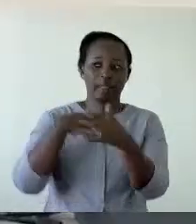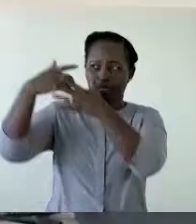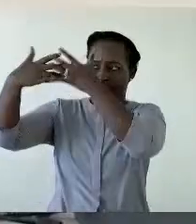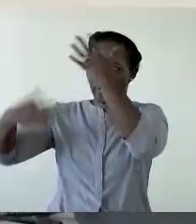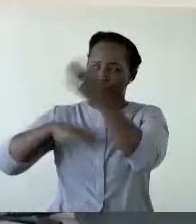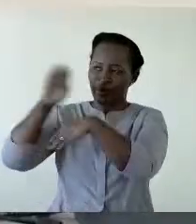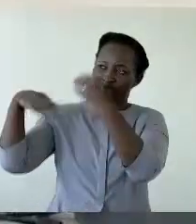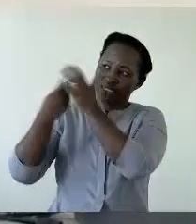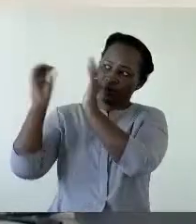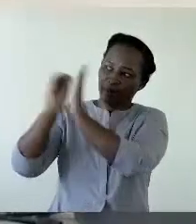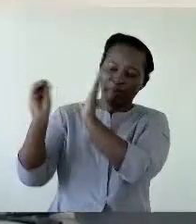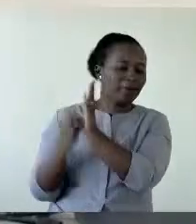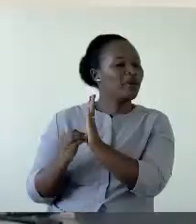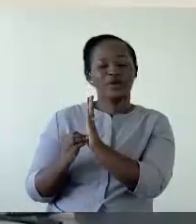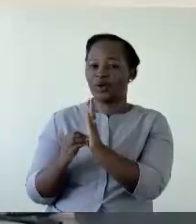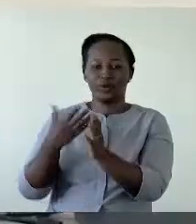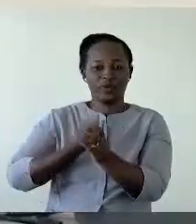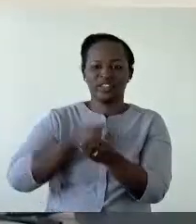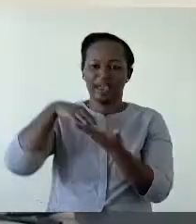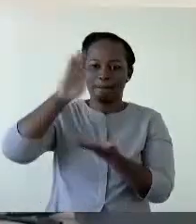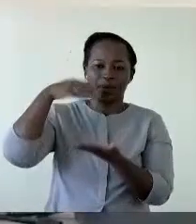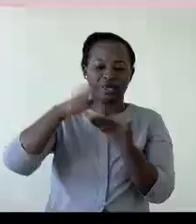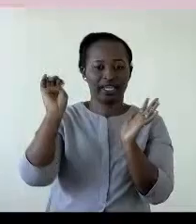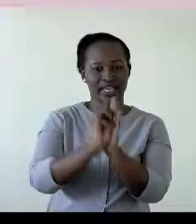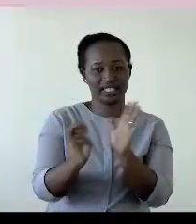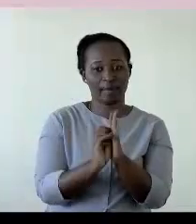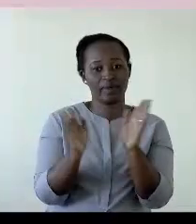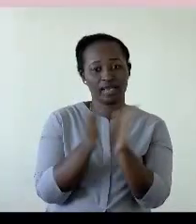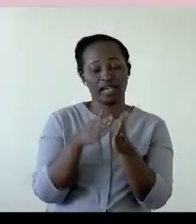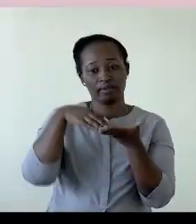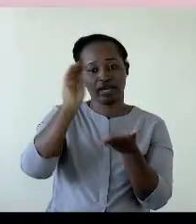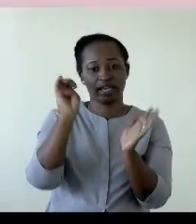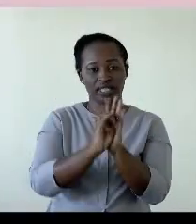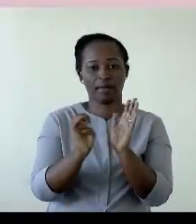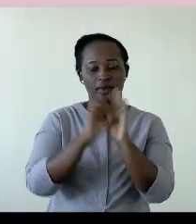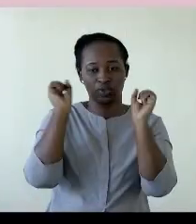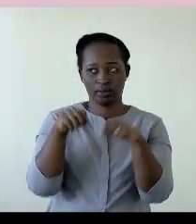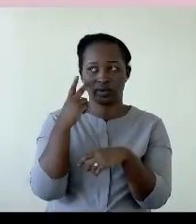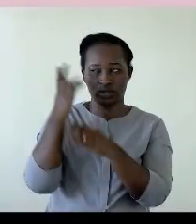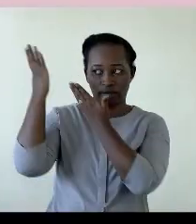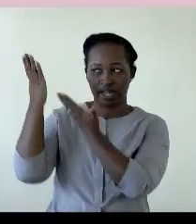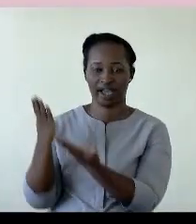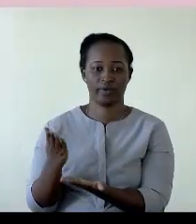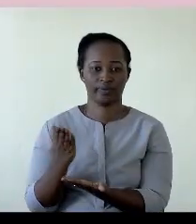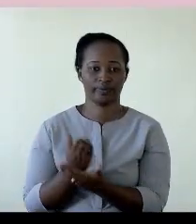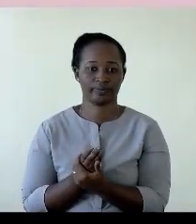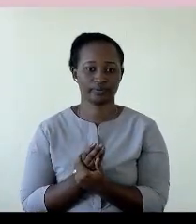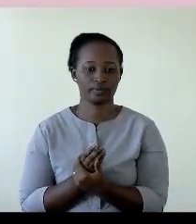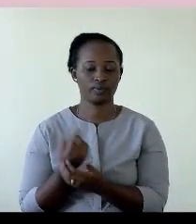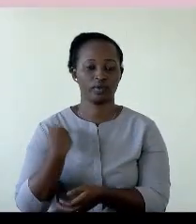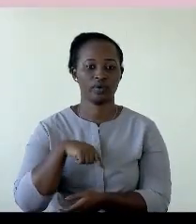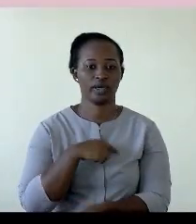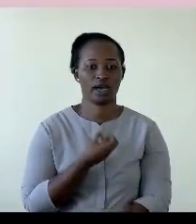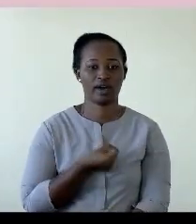more examples, and more examples can be seen here on this slide. So we have